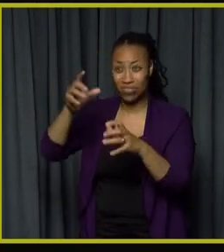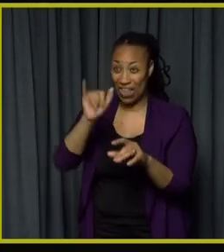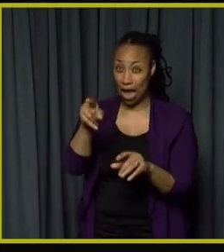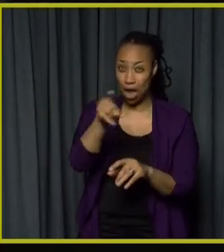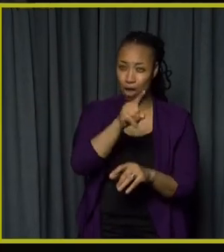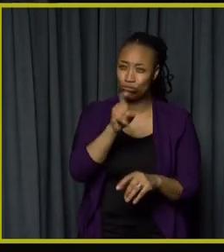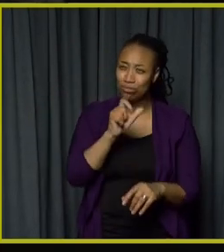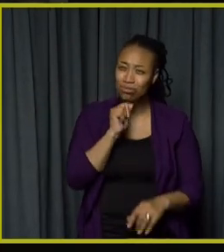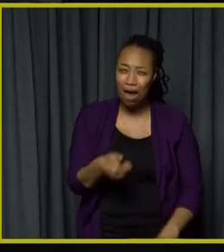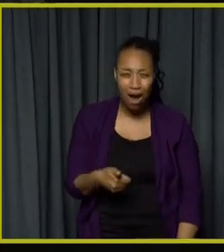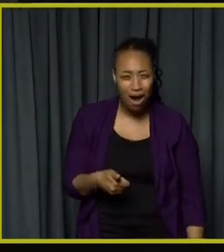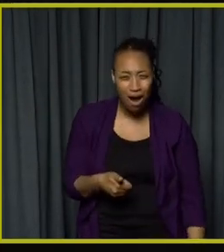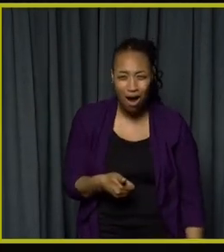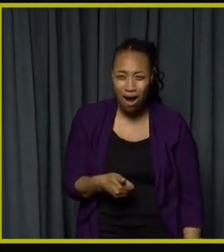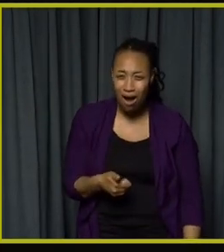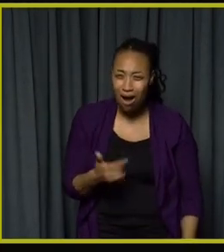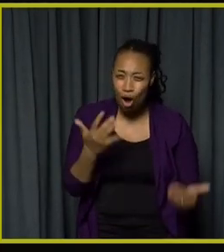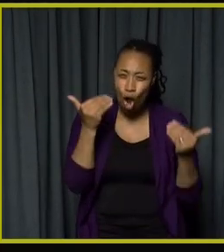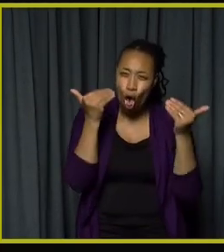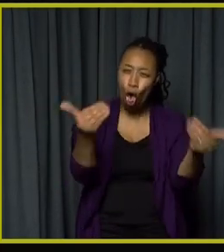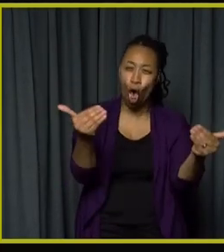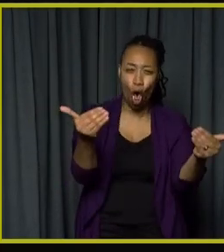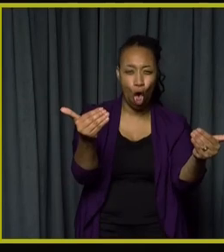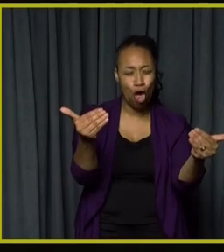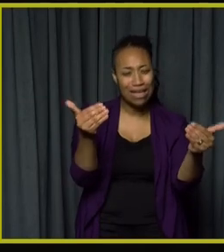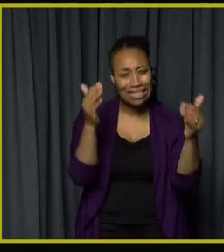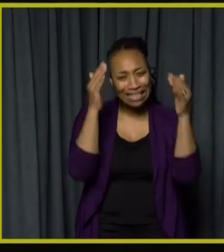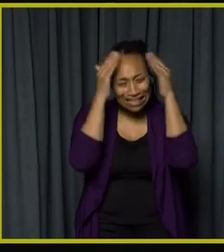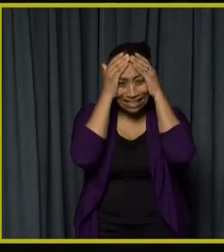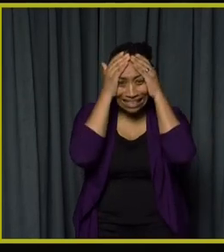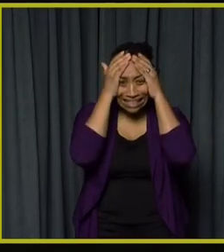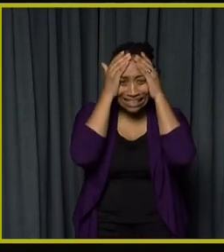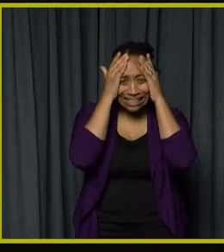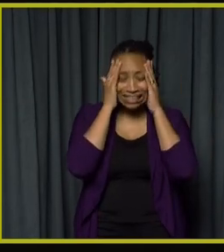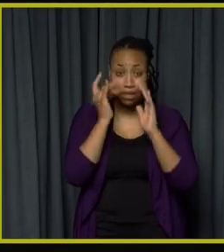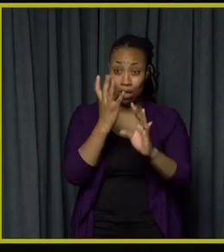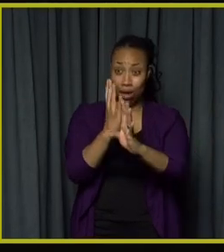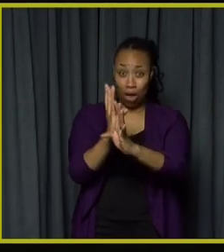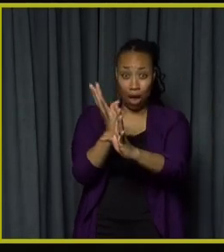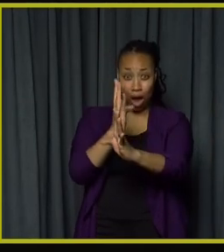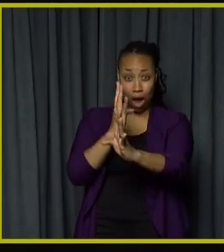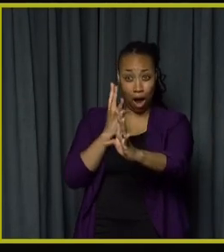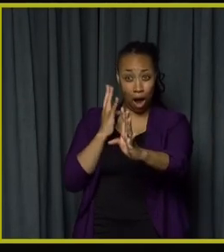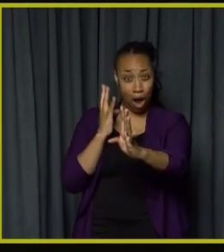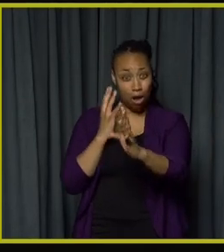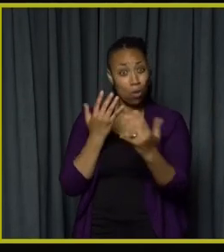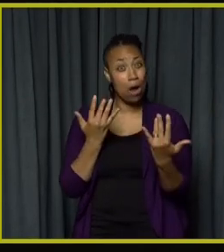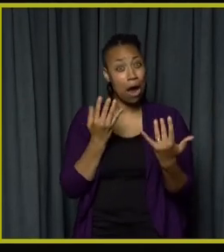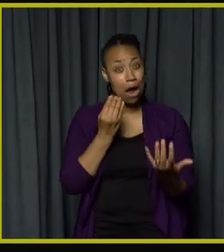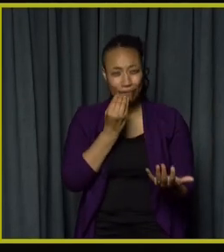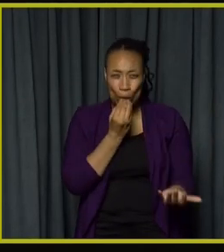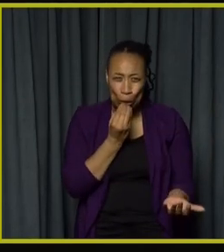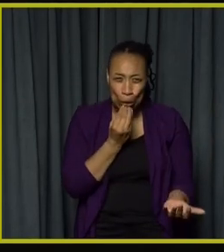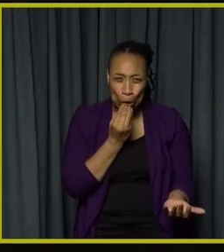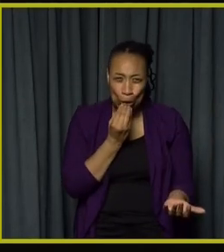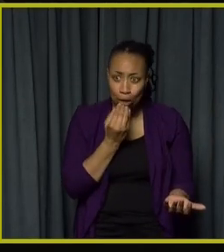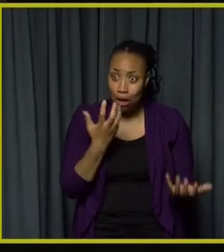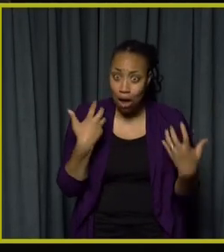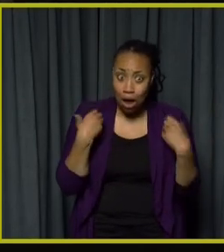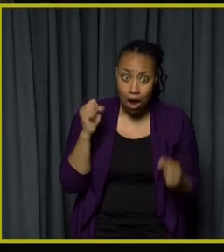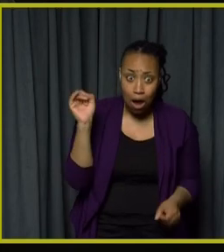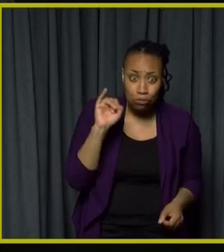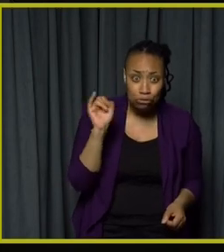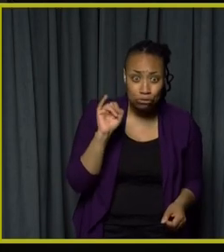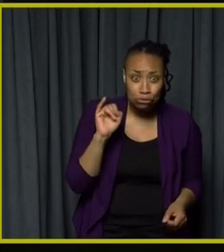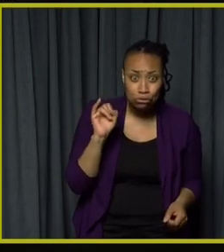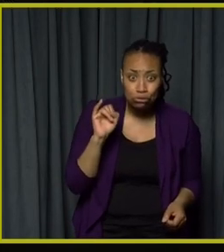now trying to get food, bad choices. People without health care comes from bad choices. people